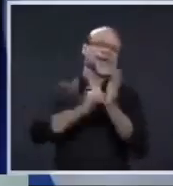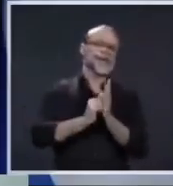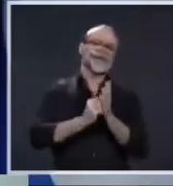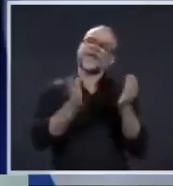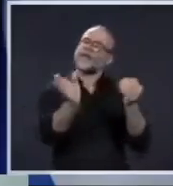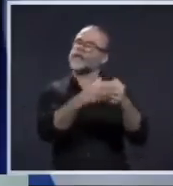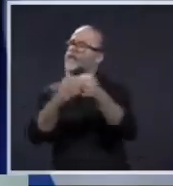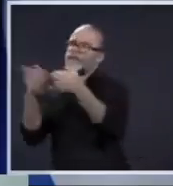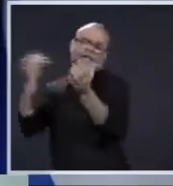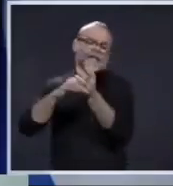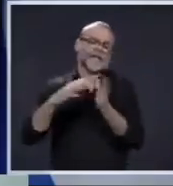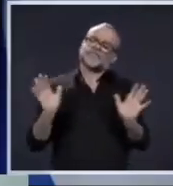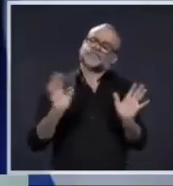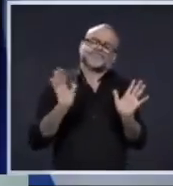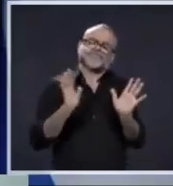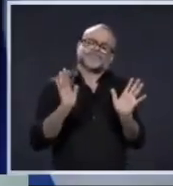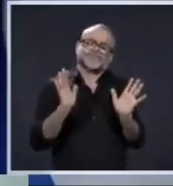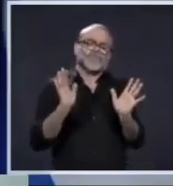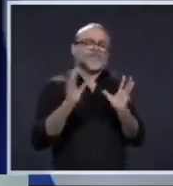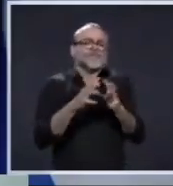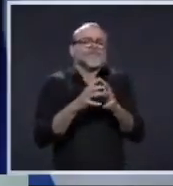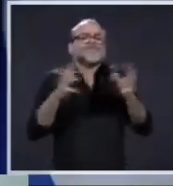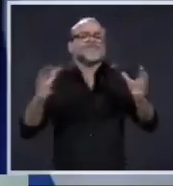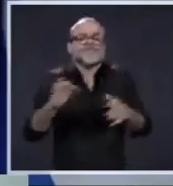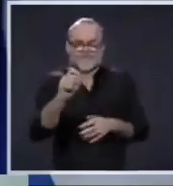in the next days. We're going to share it with you.